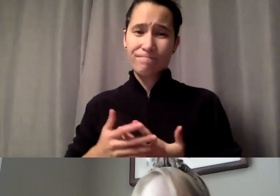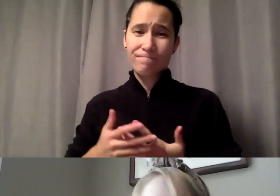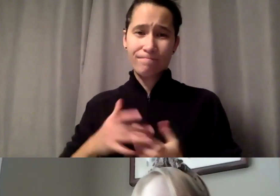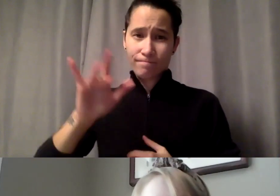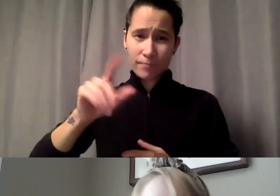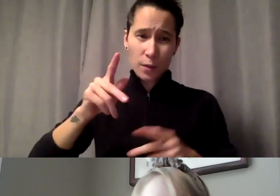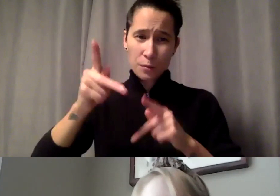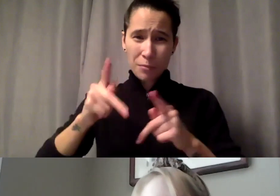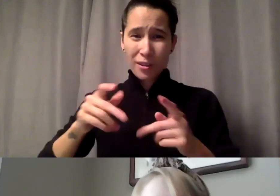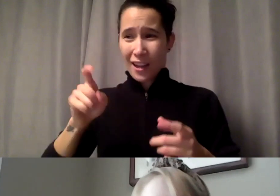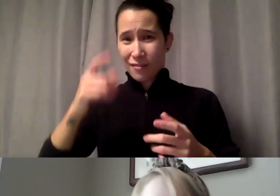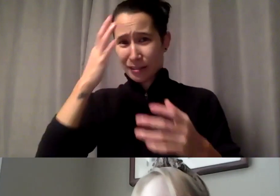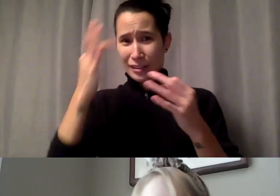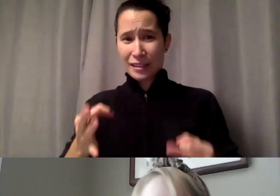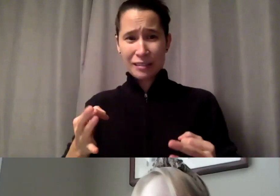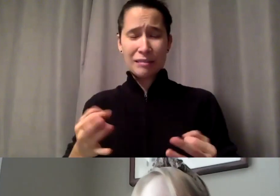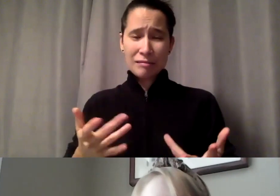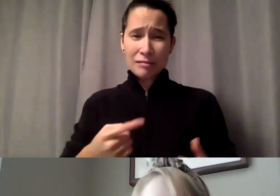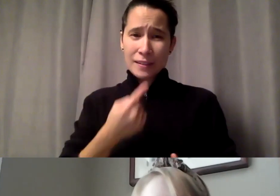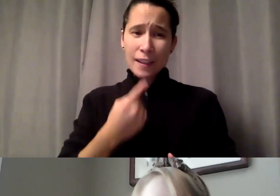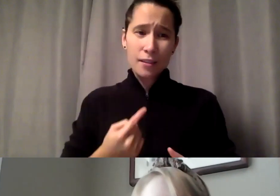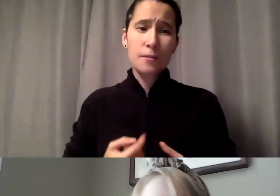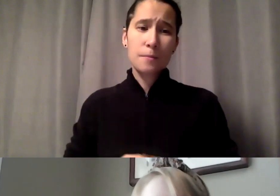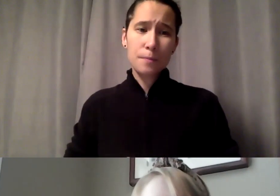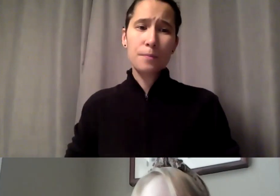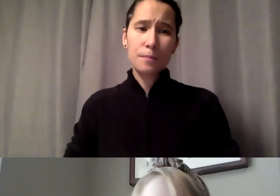spot trying to make some of these decisions, because